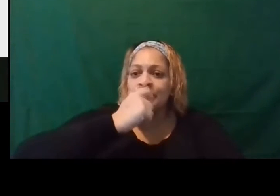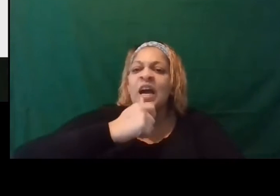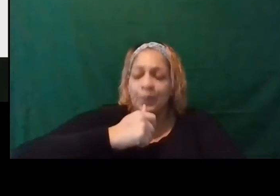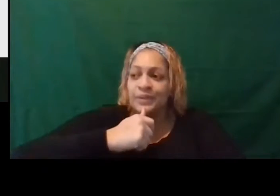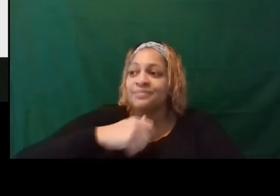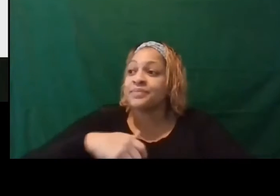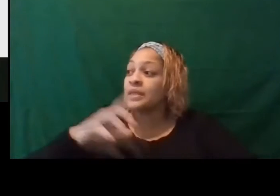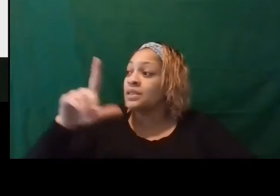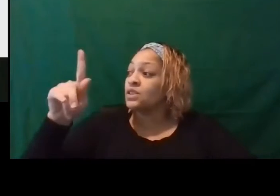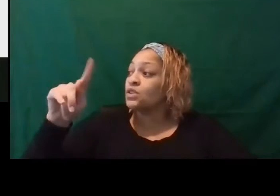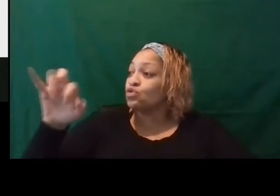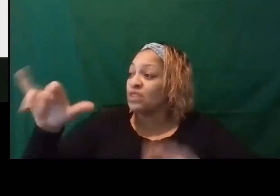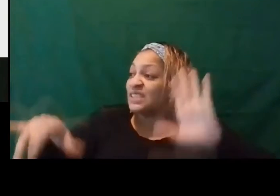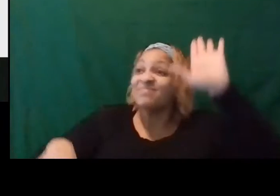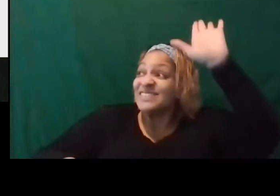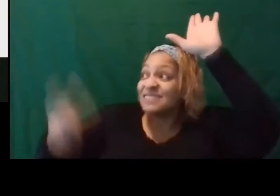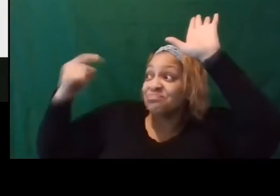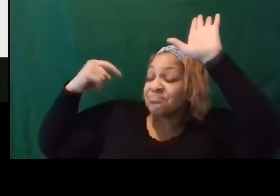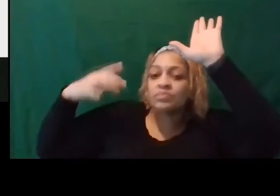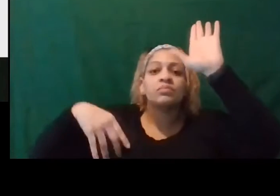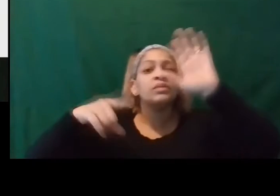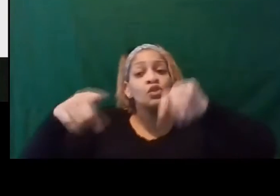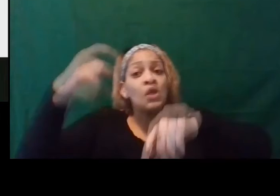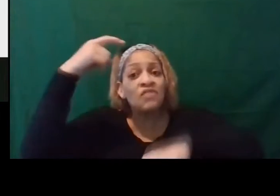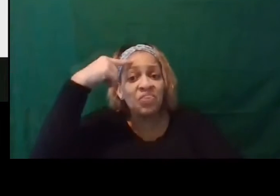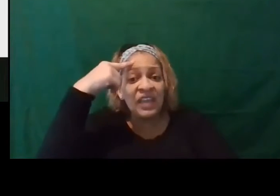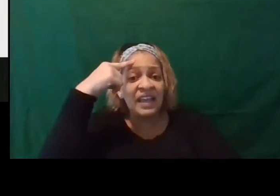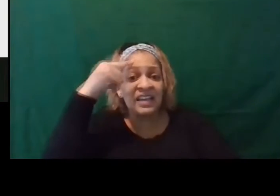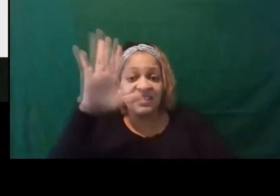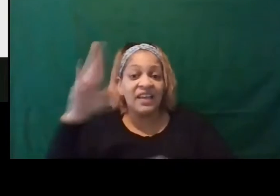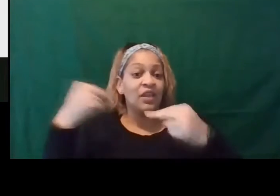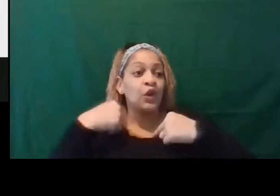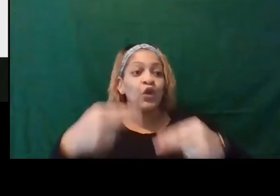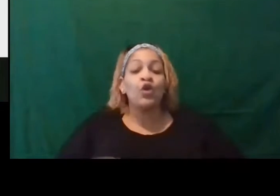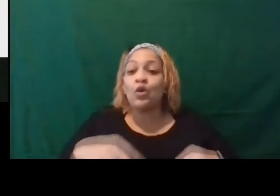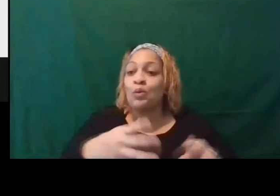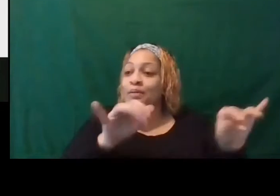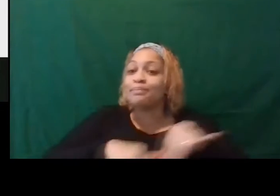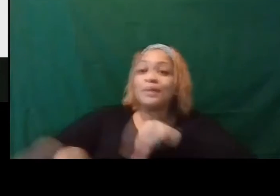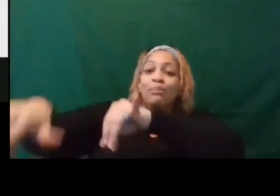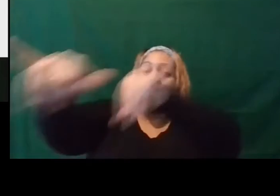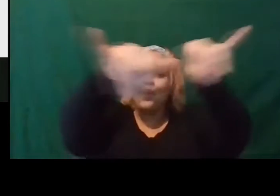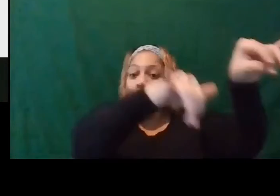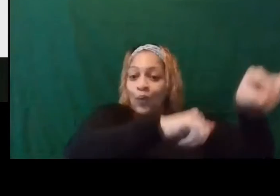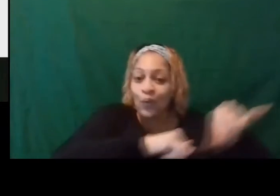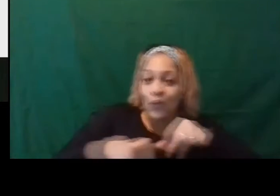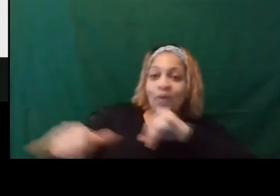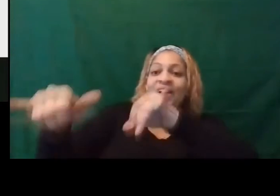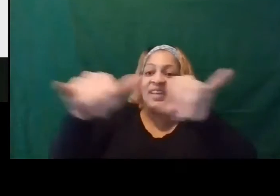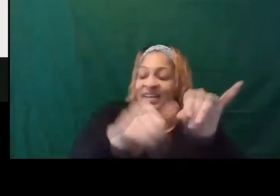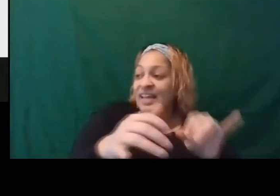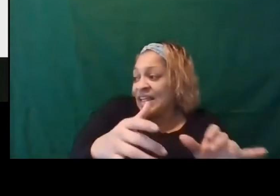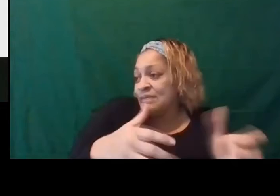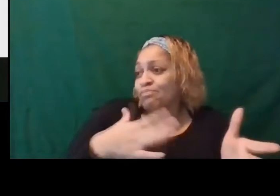just raised her hand. So if that's the subjective experience of the human race, The human race believes that, well, that's